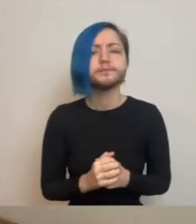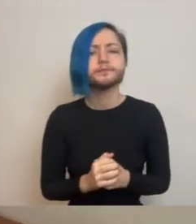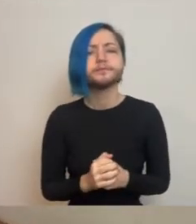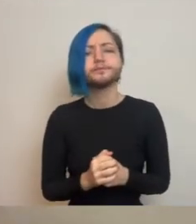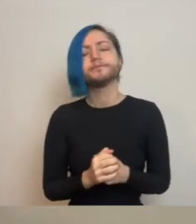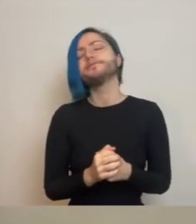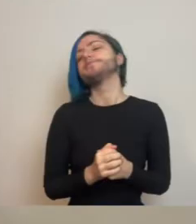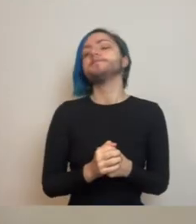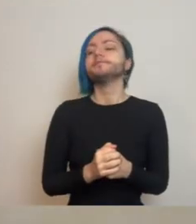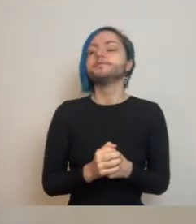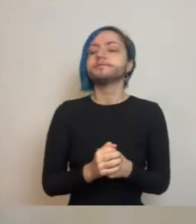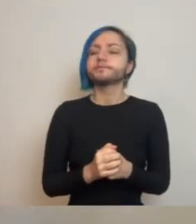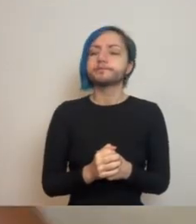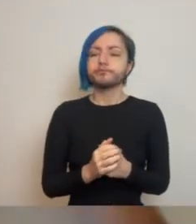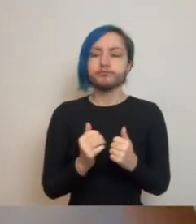So,